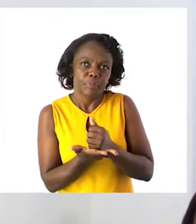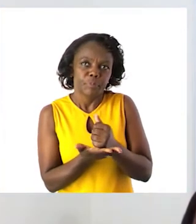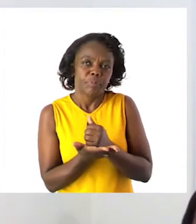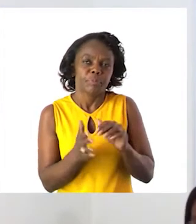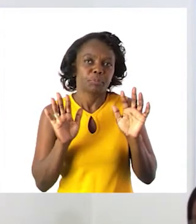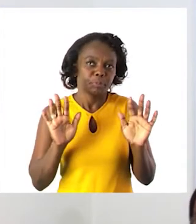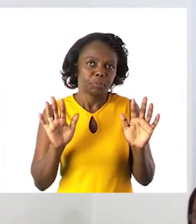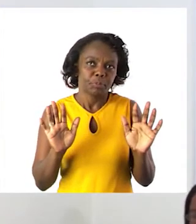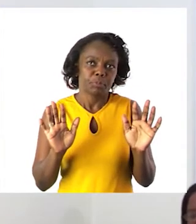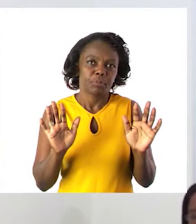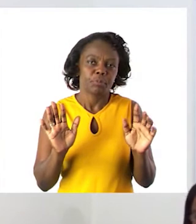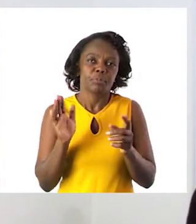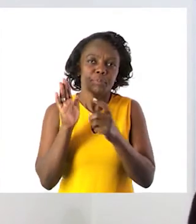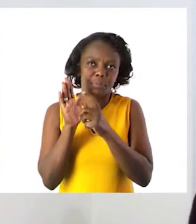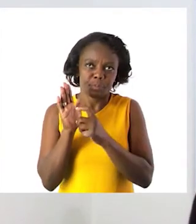sanitize our hands.